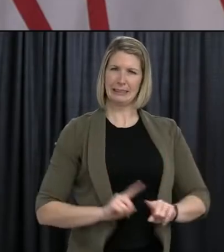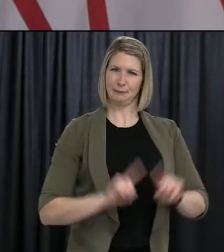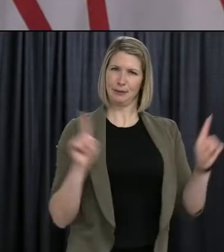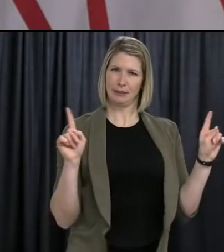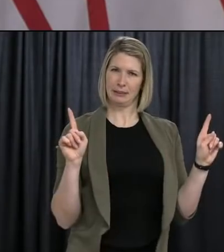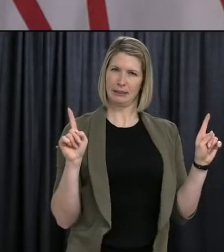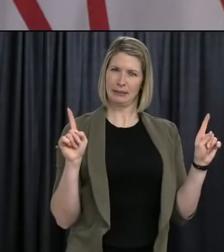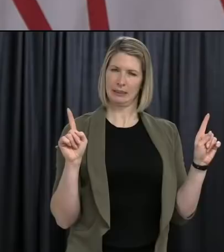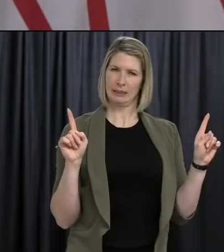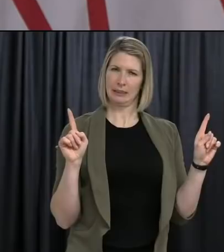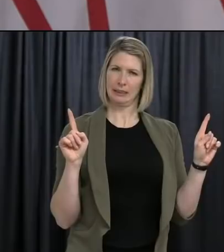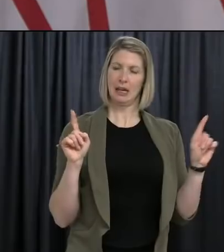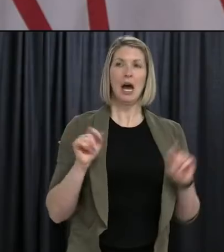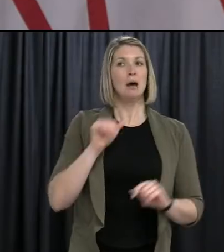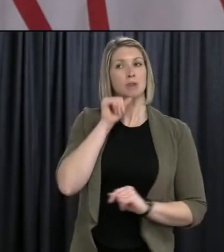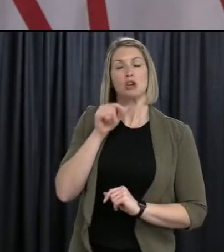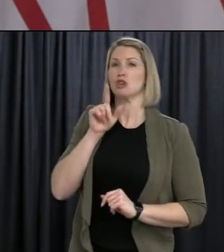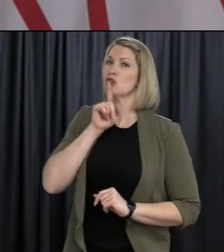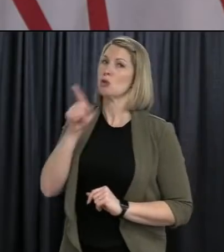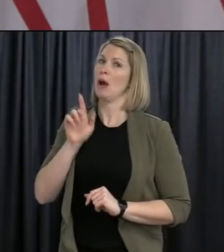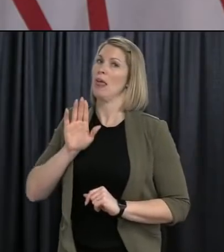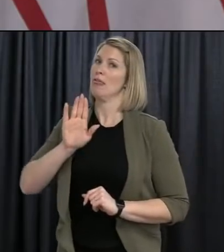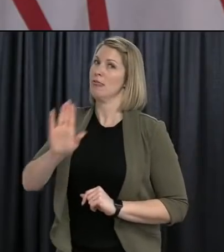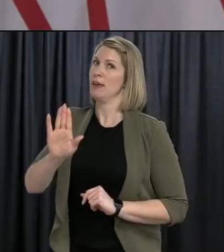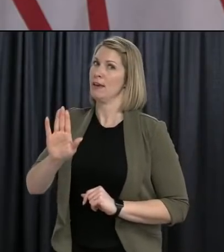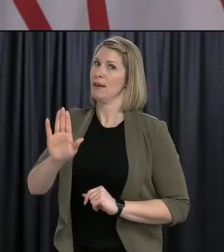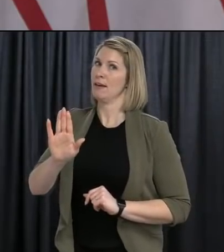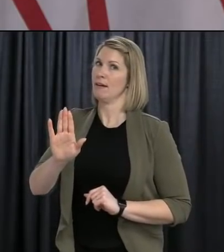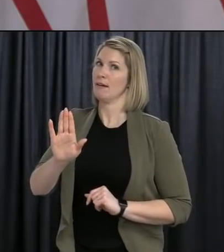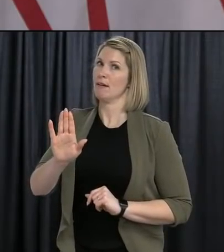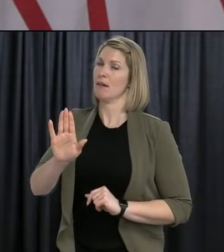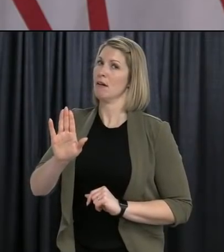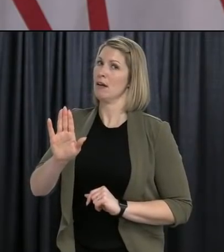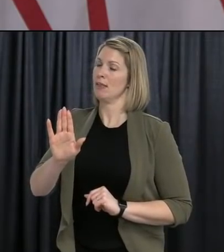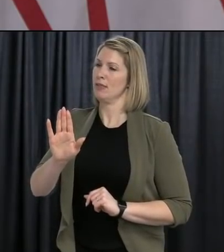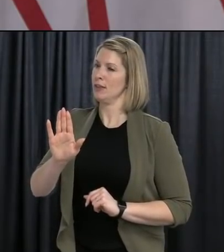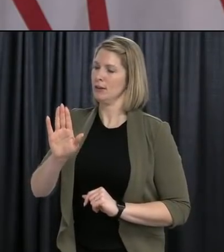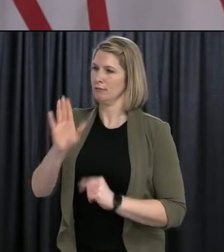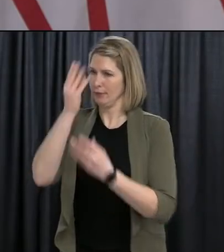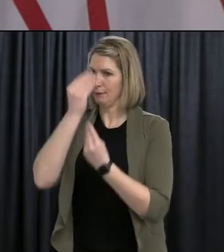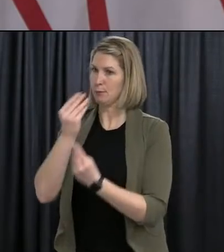my understanding would be that they would be under alert level 5.